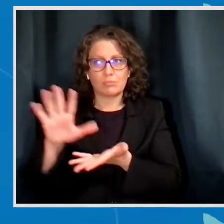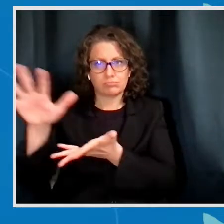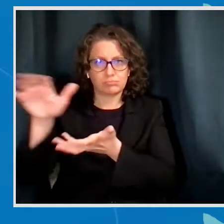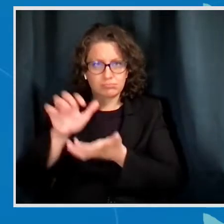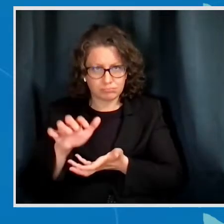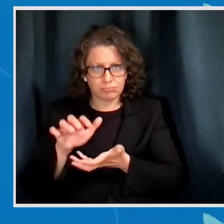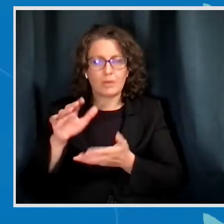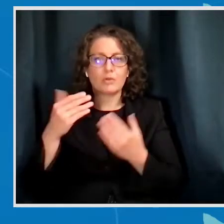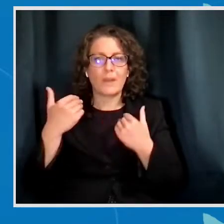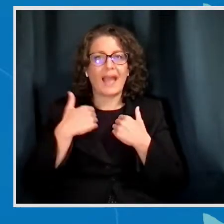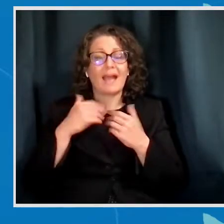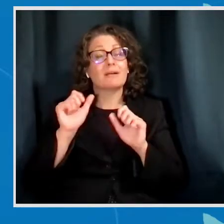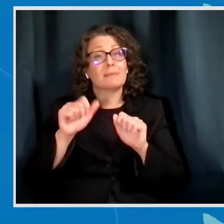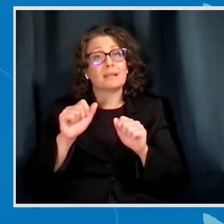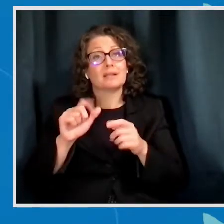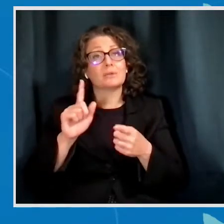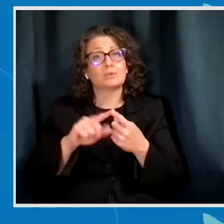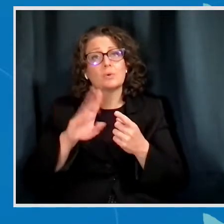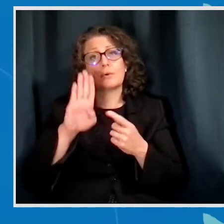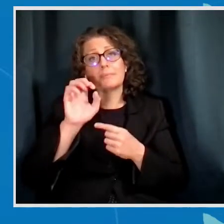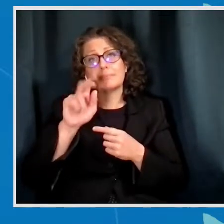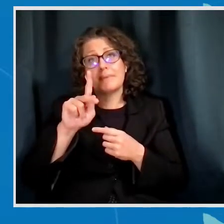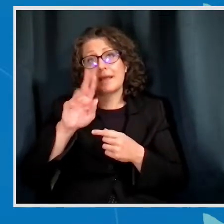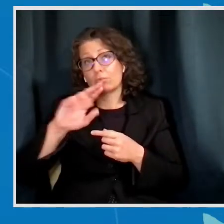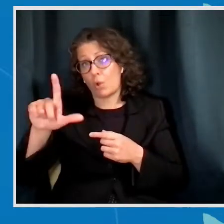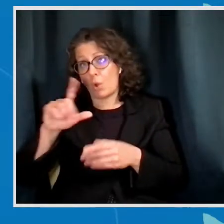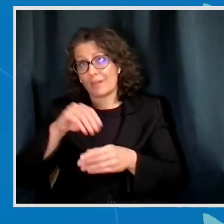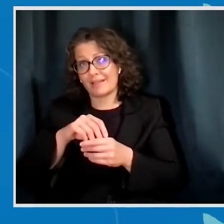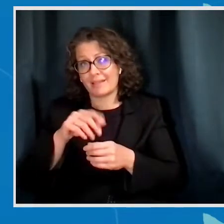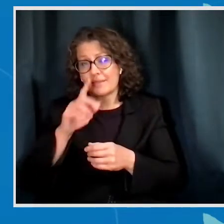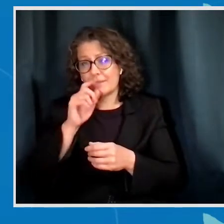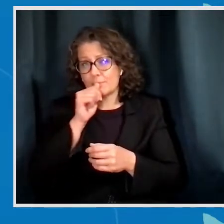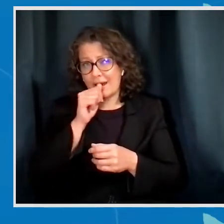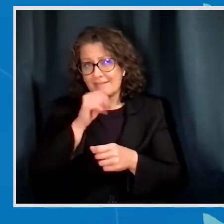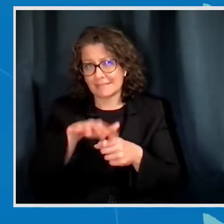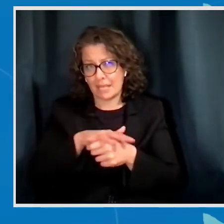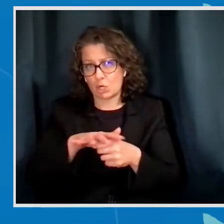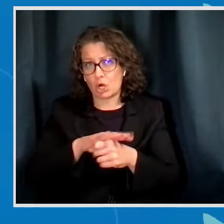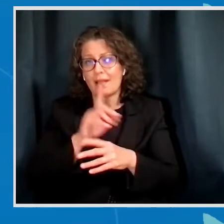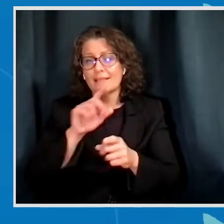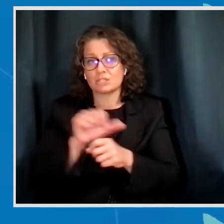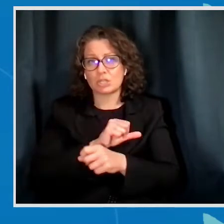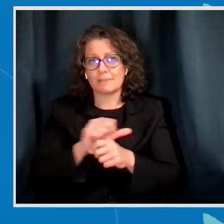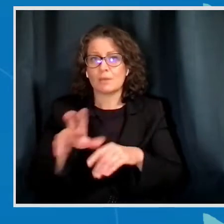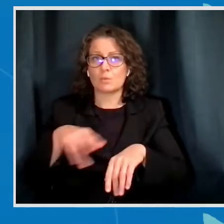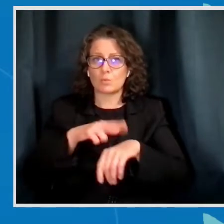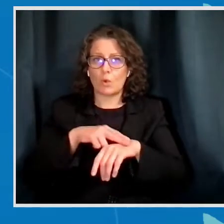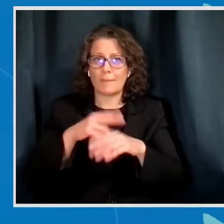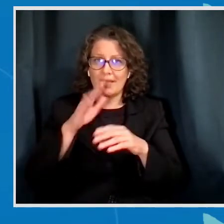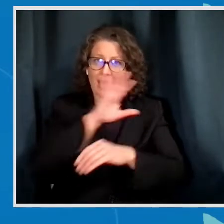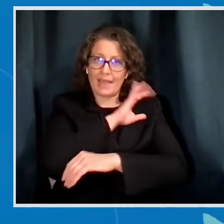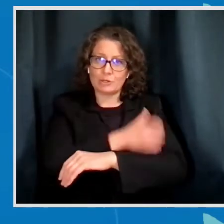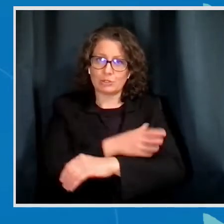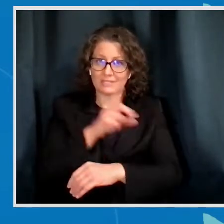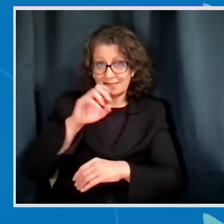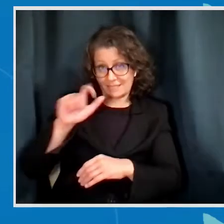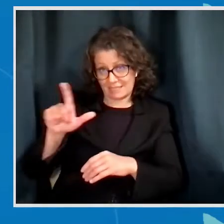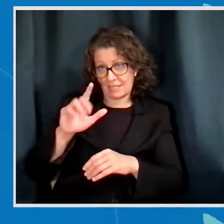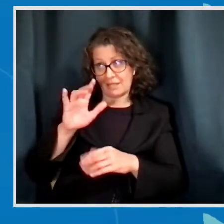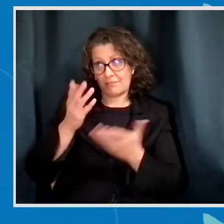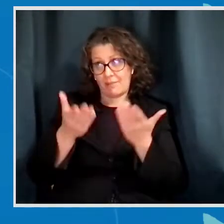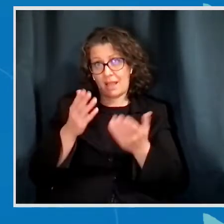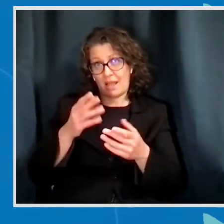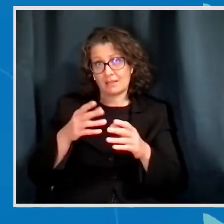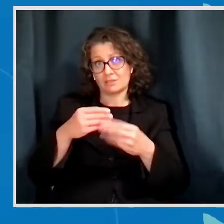actually bankroll in the private sector a legitimate, normal energy deal which might deploy renewable